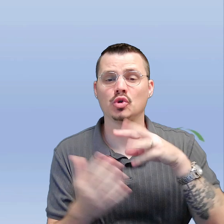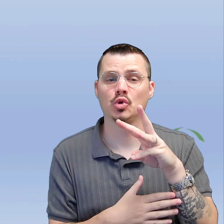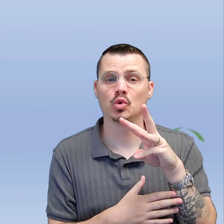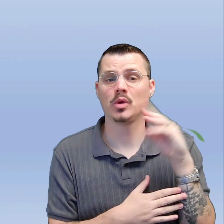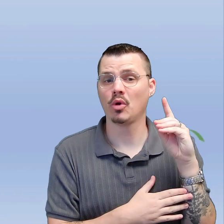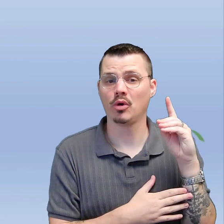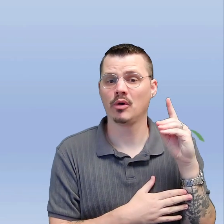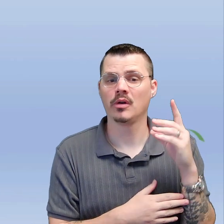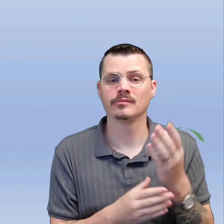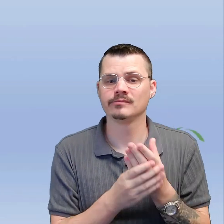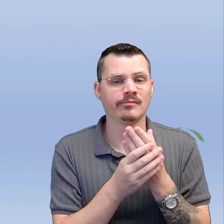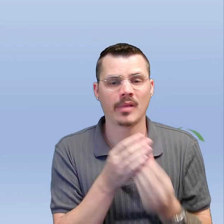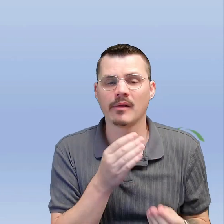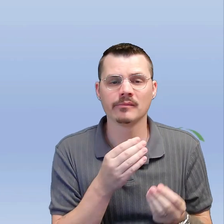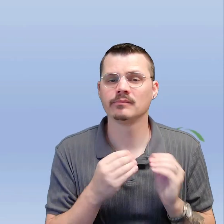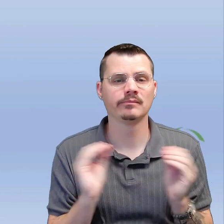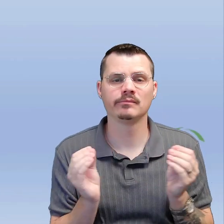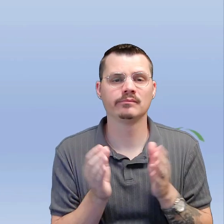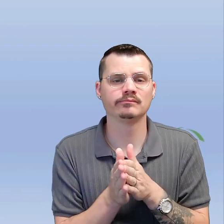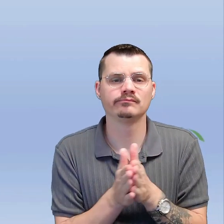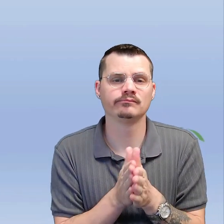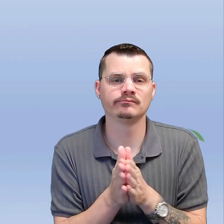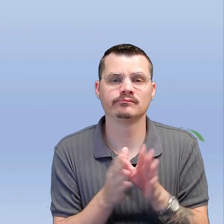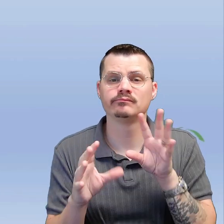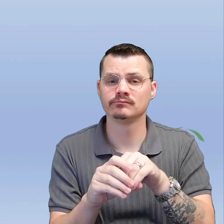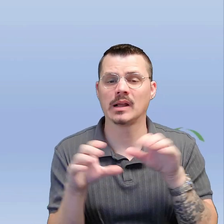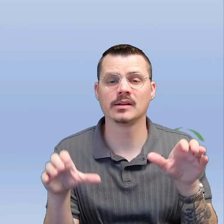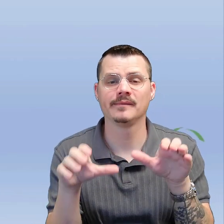and lack of initiation of activities.